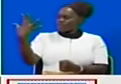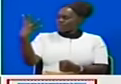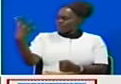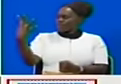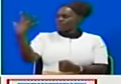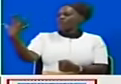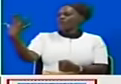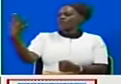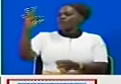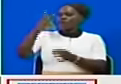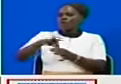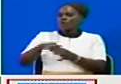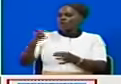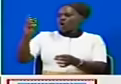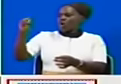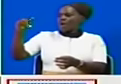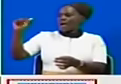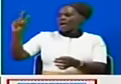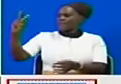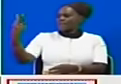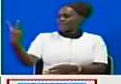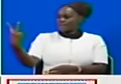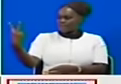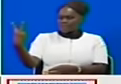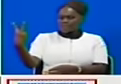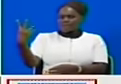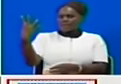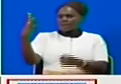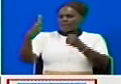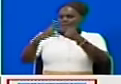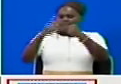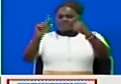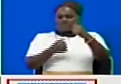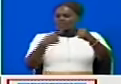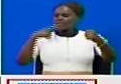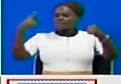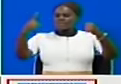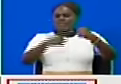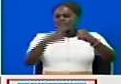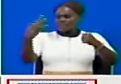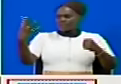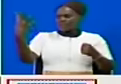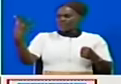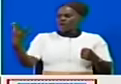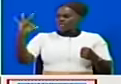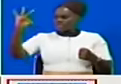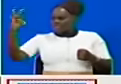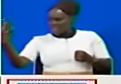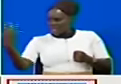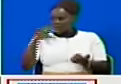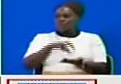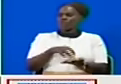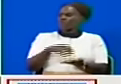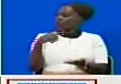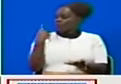61,445 votes, with Omanga coming second with 39,000 votes, 634. And in that